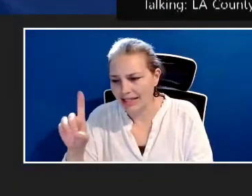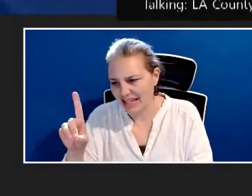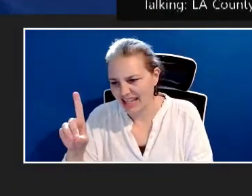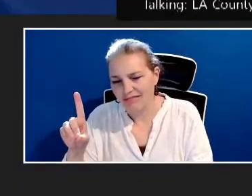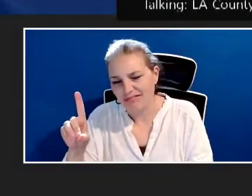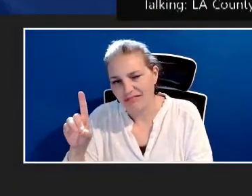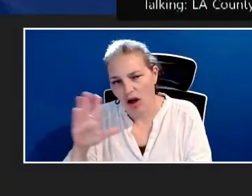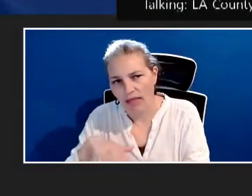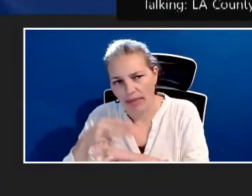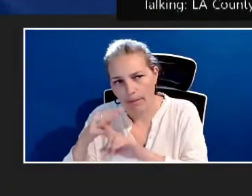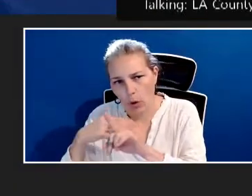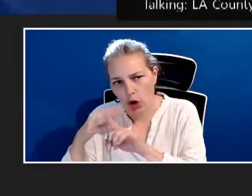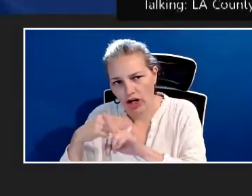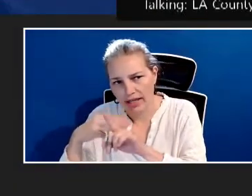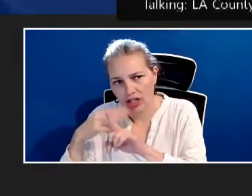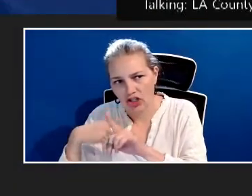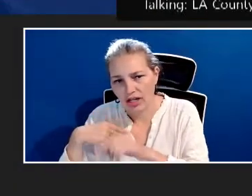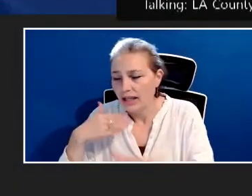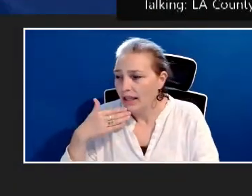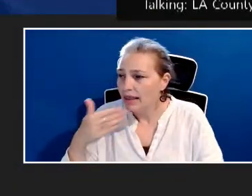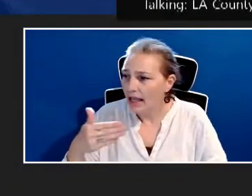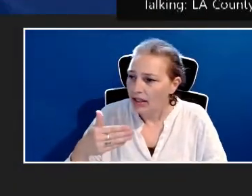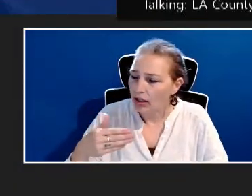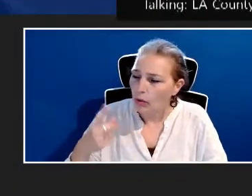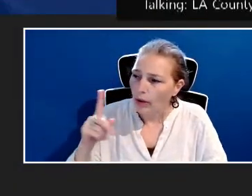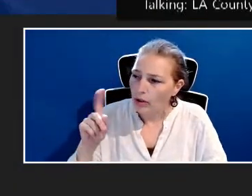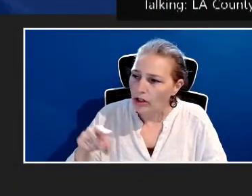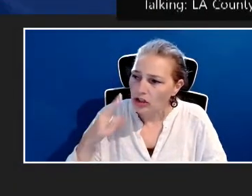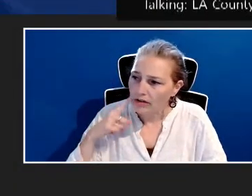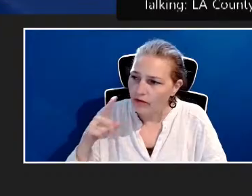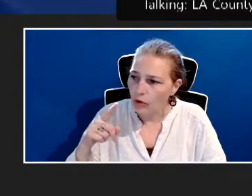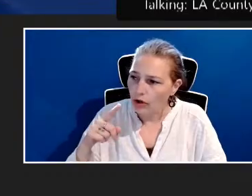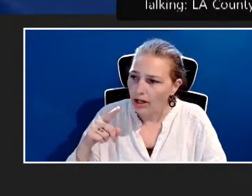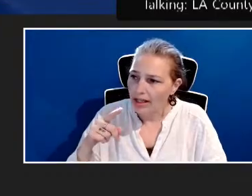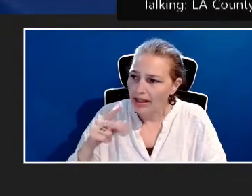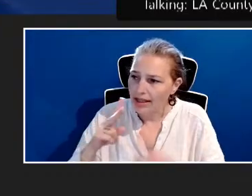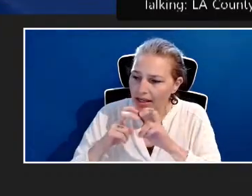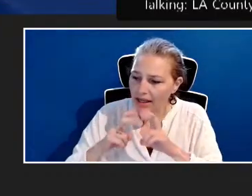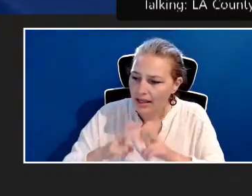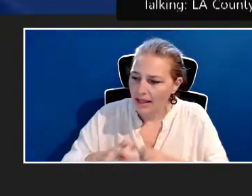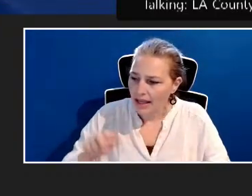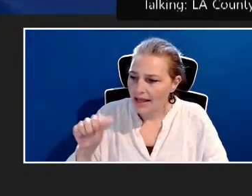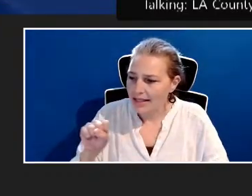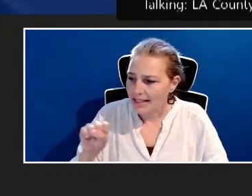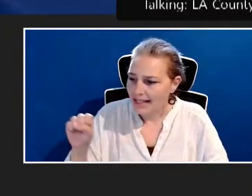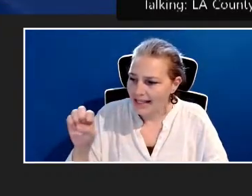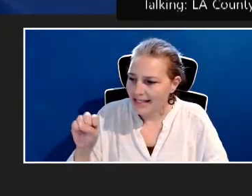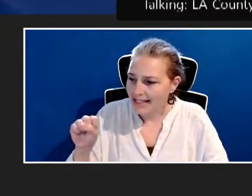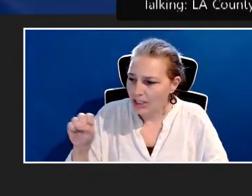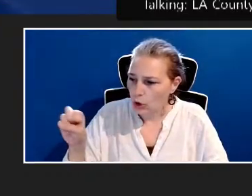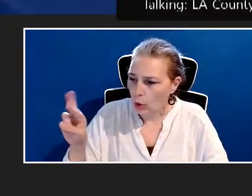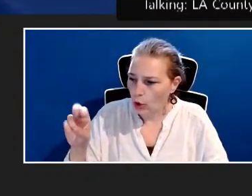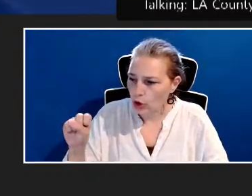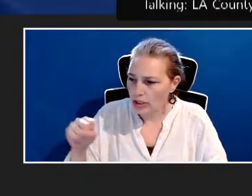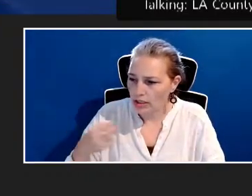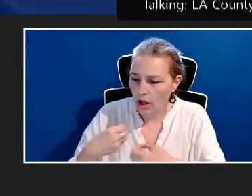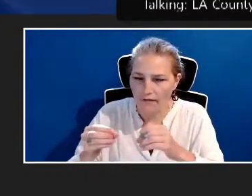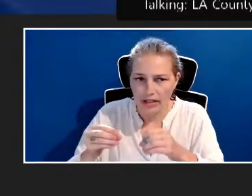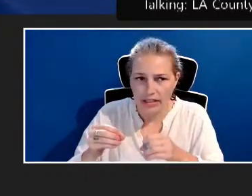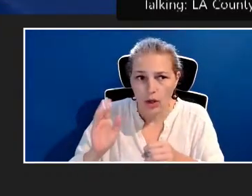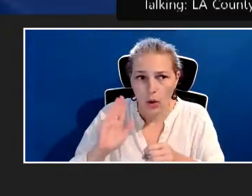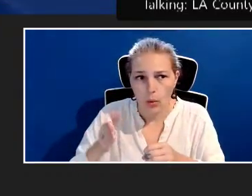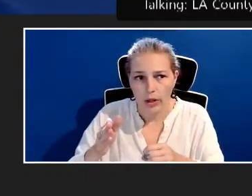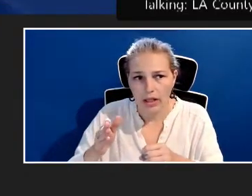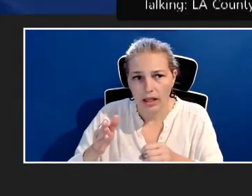Great, thank you very much. We do have a question for the assessor's office. It reads, will property taxes be deferred